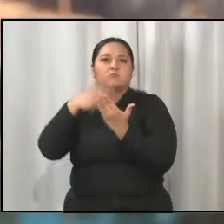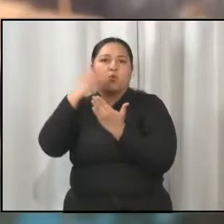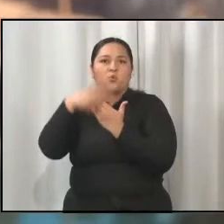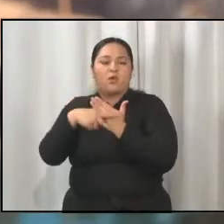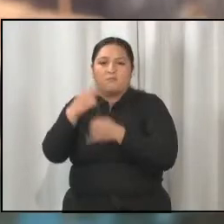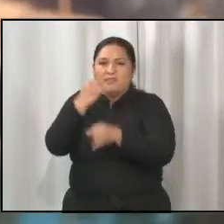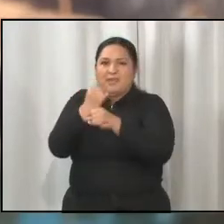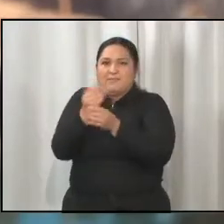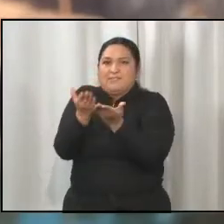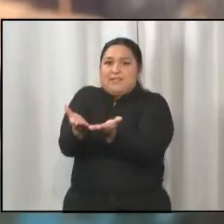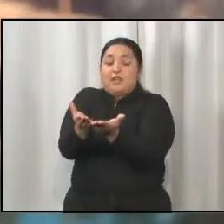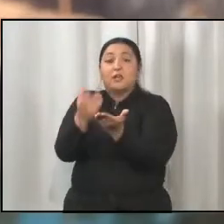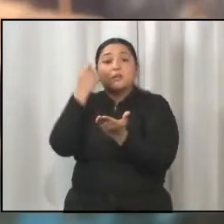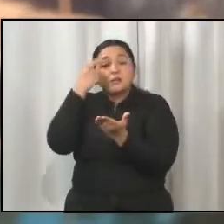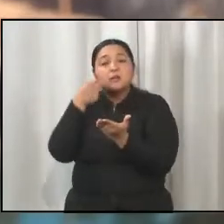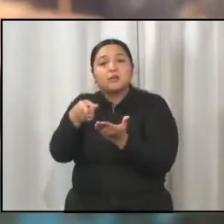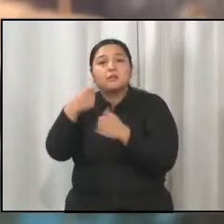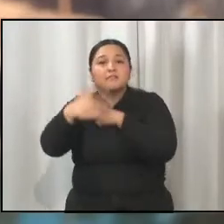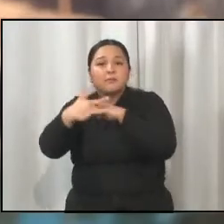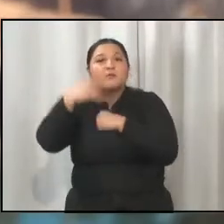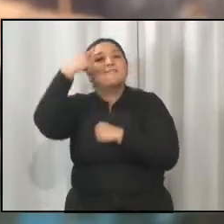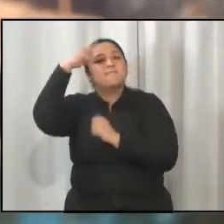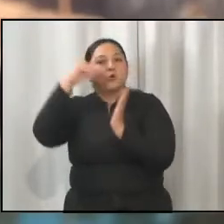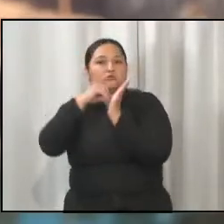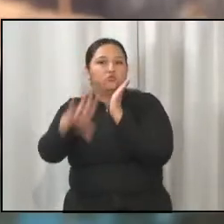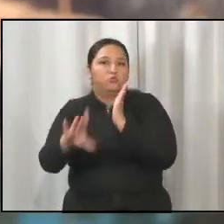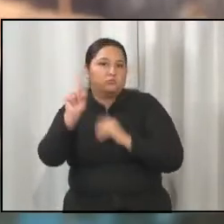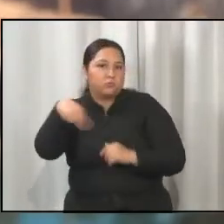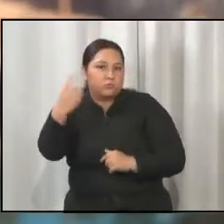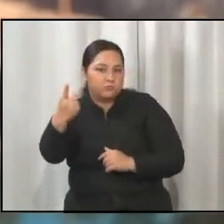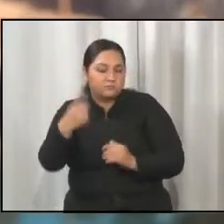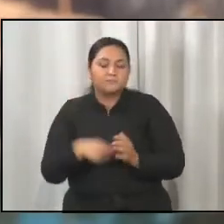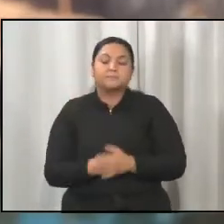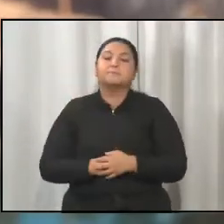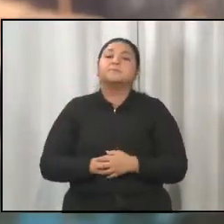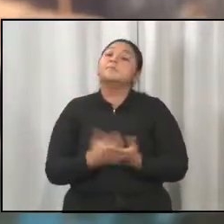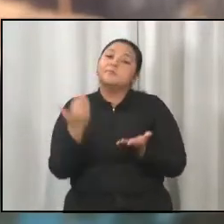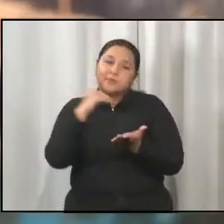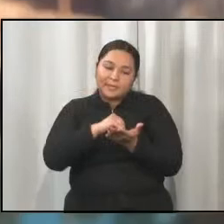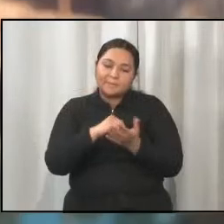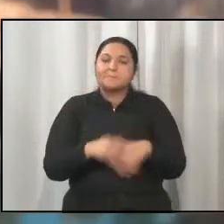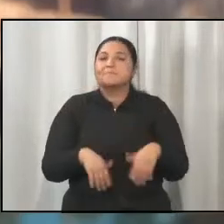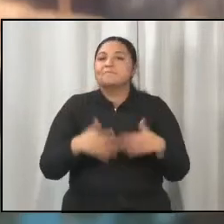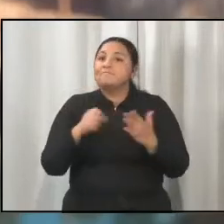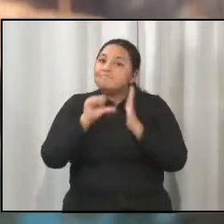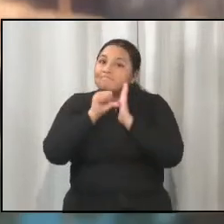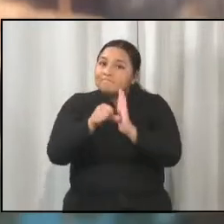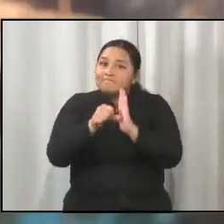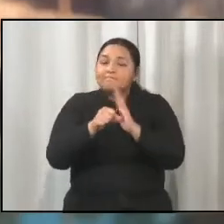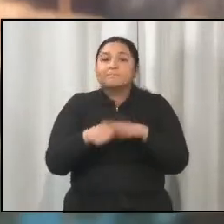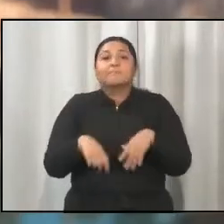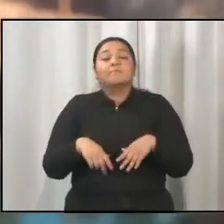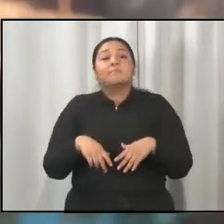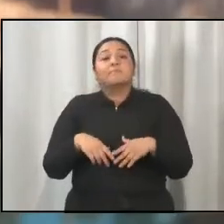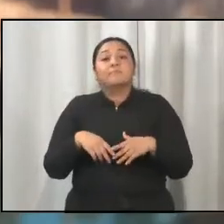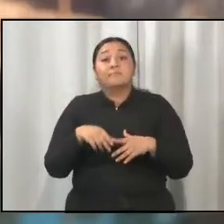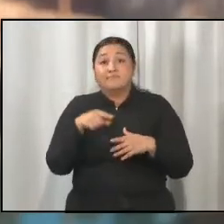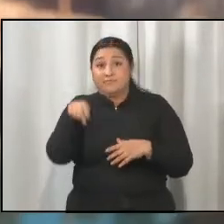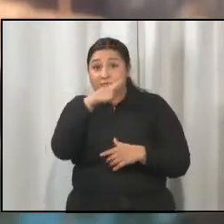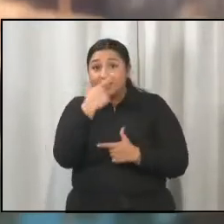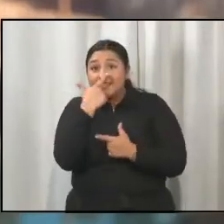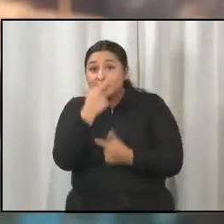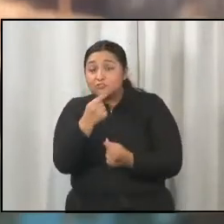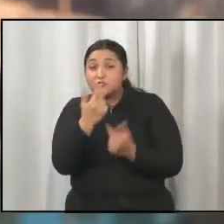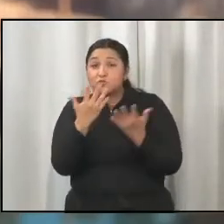students. And lastly, just kind of wrapping up, again, just want to repeat, if there are people interested in participating in the